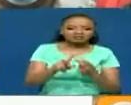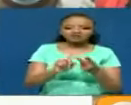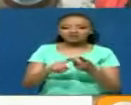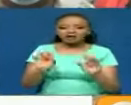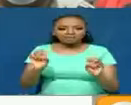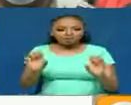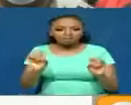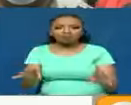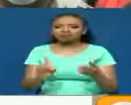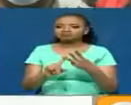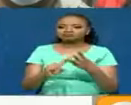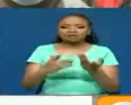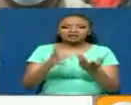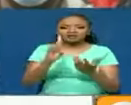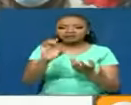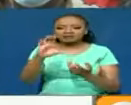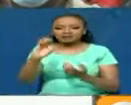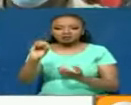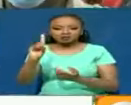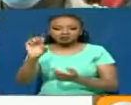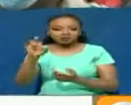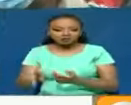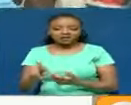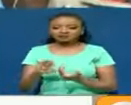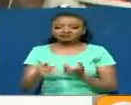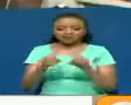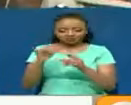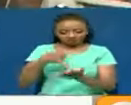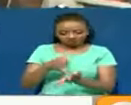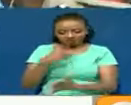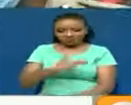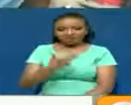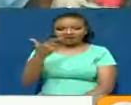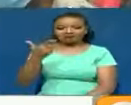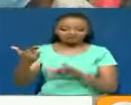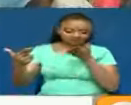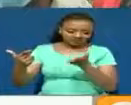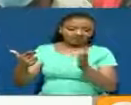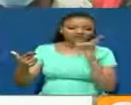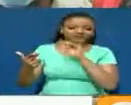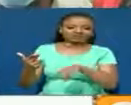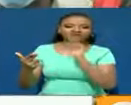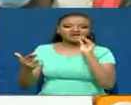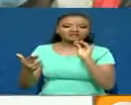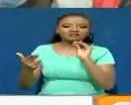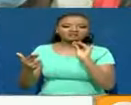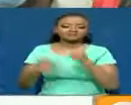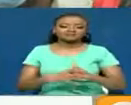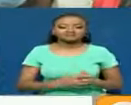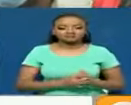the decoders, and among the items stolen were the shotgun, which we have recovered. You've already seen that